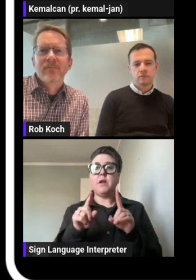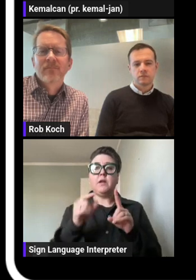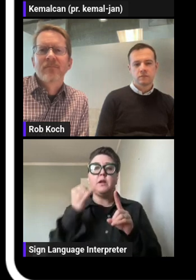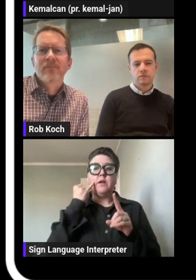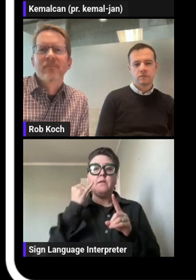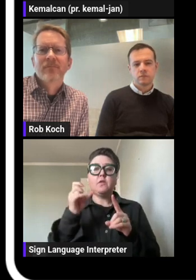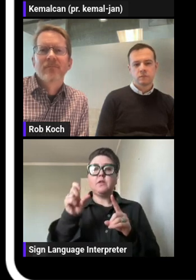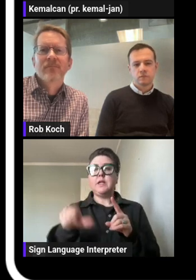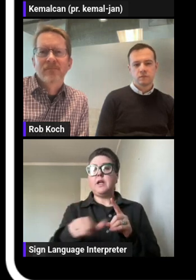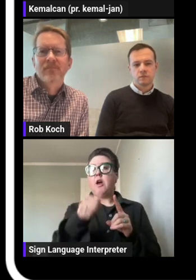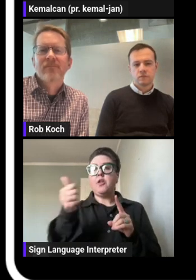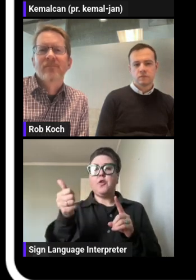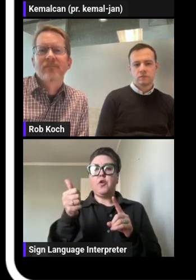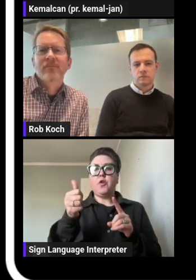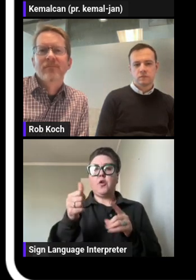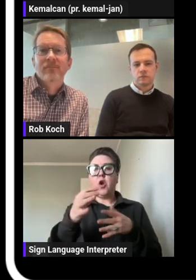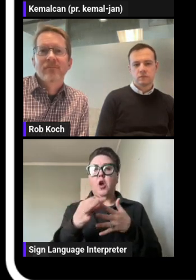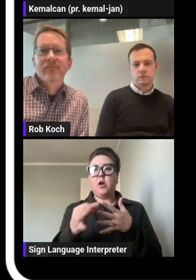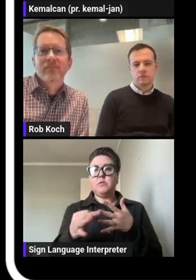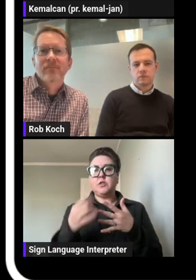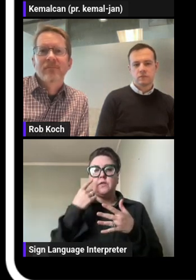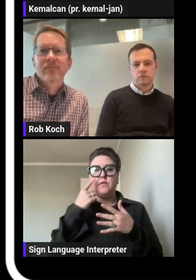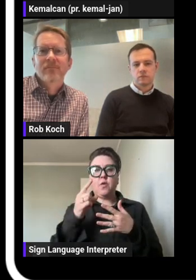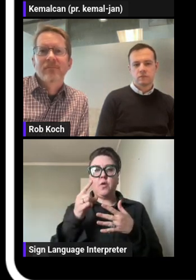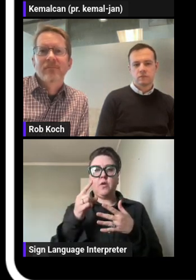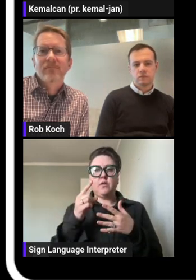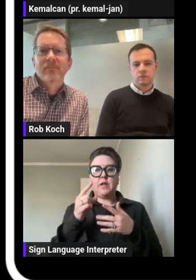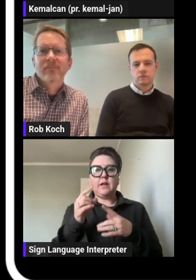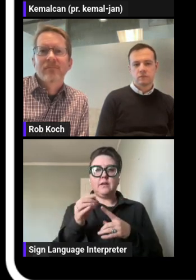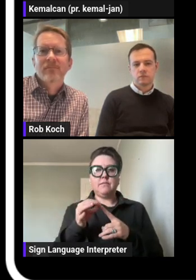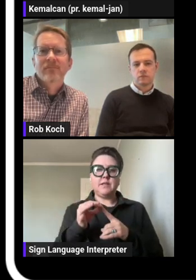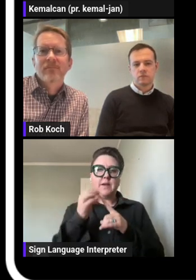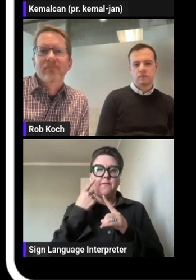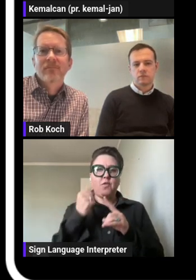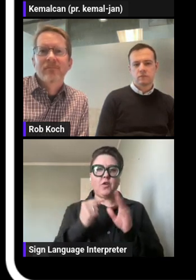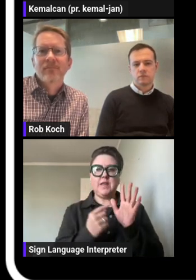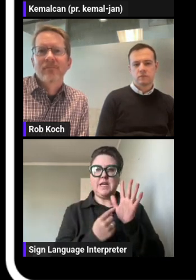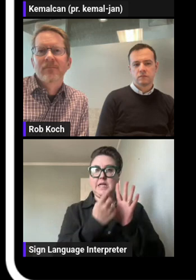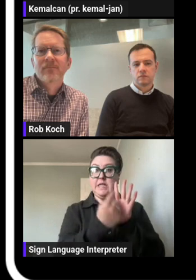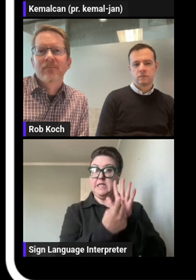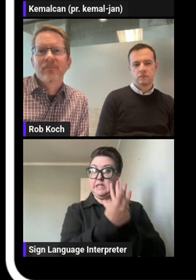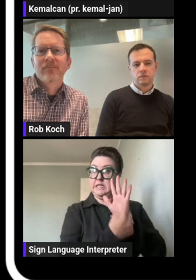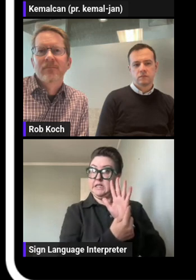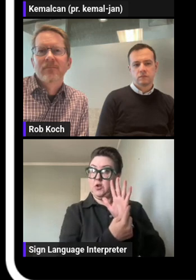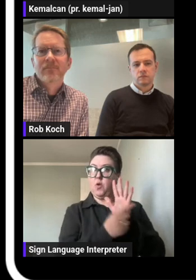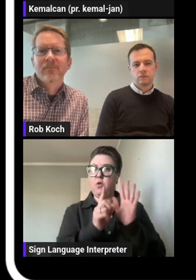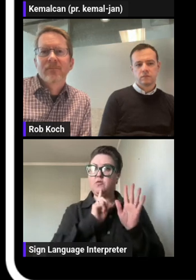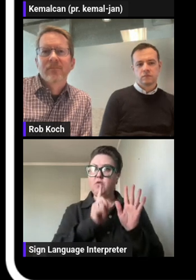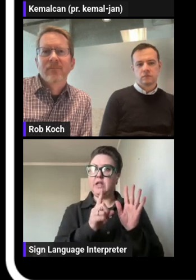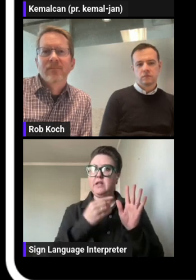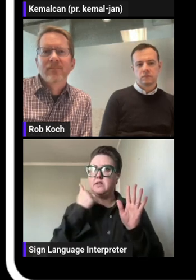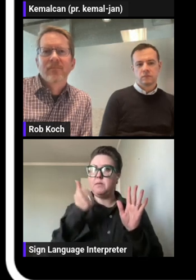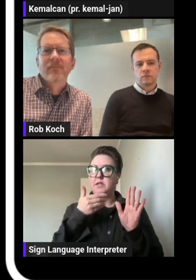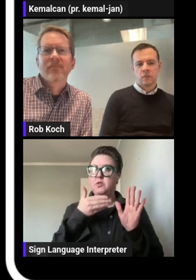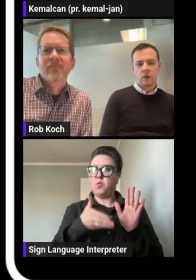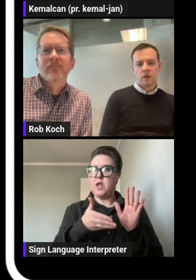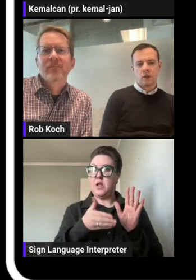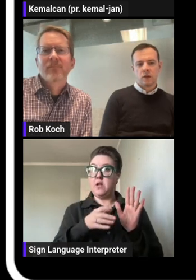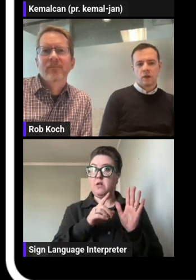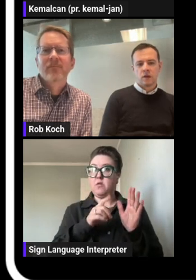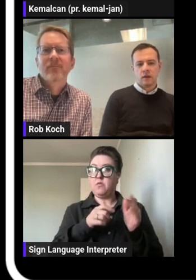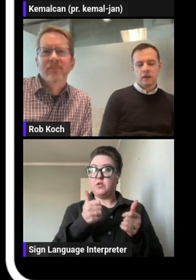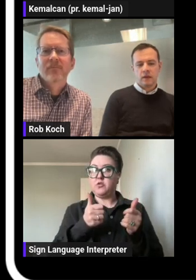alternative besides these sticks or these vertices, or this really is the way to go?